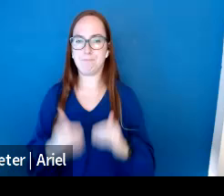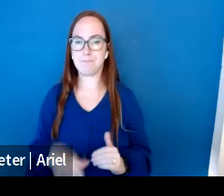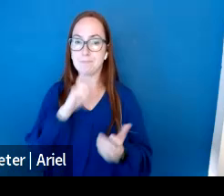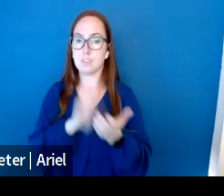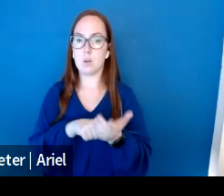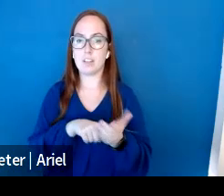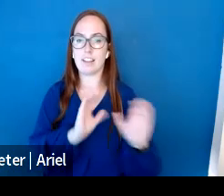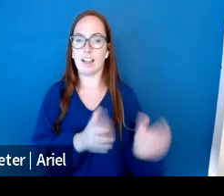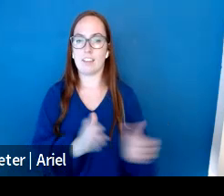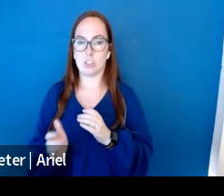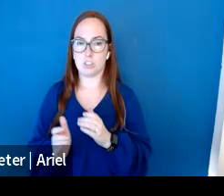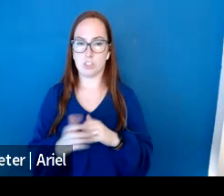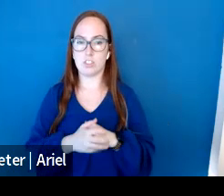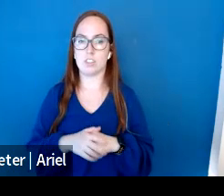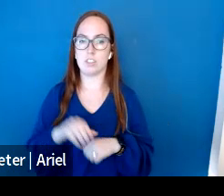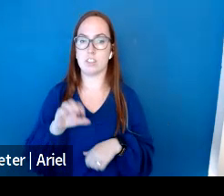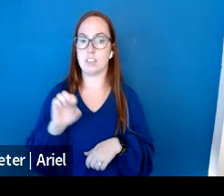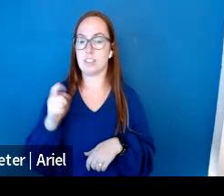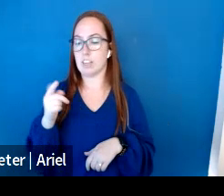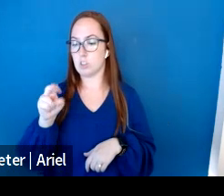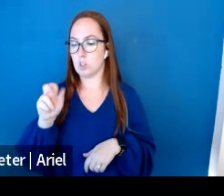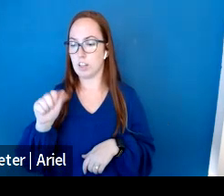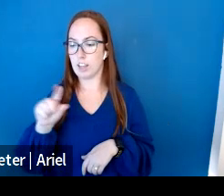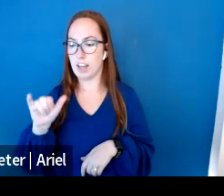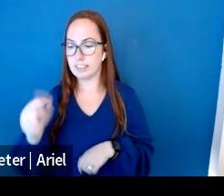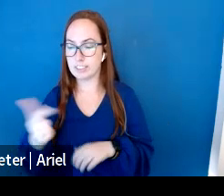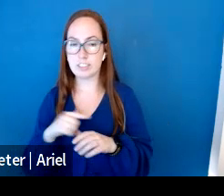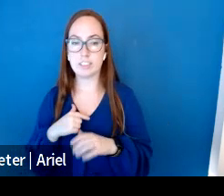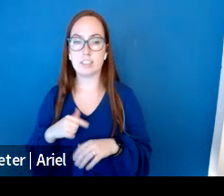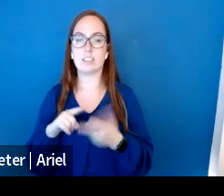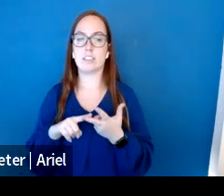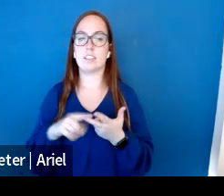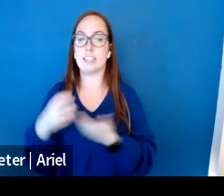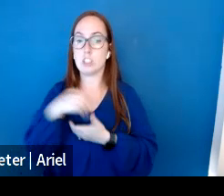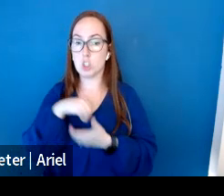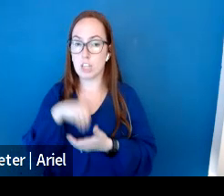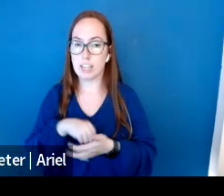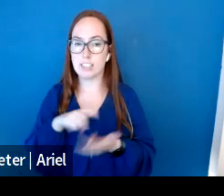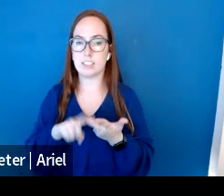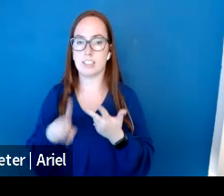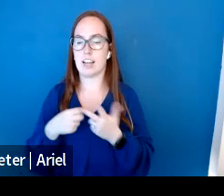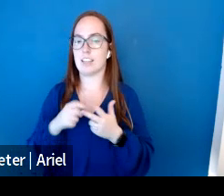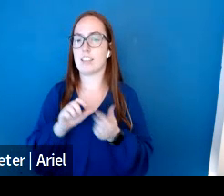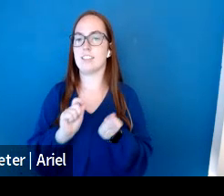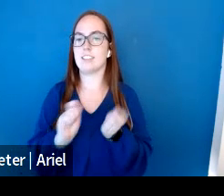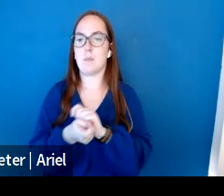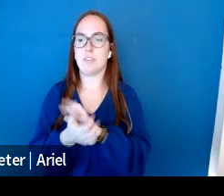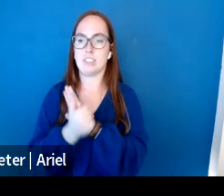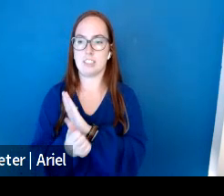index, internalizing risk index, and adaptive skills risk